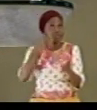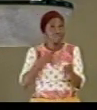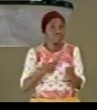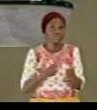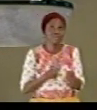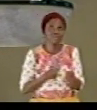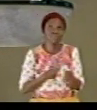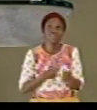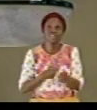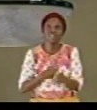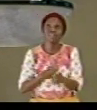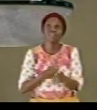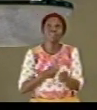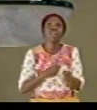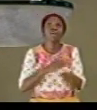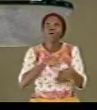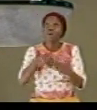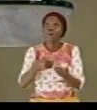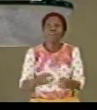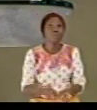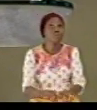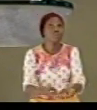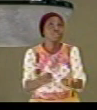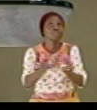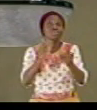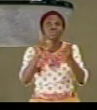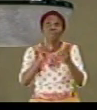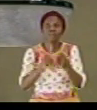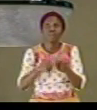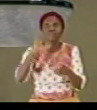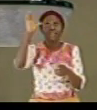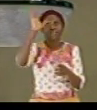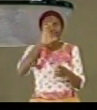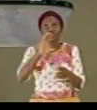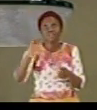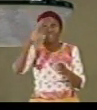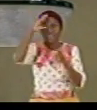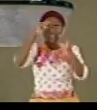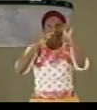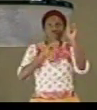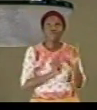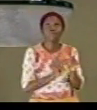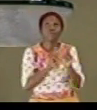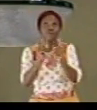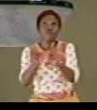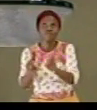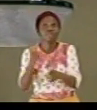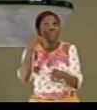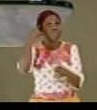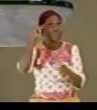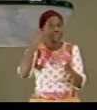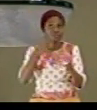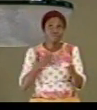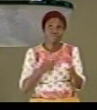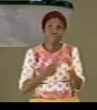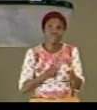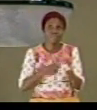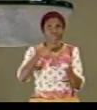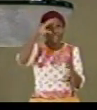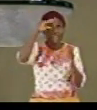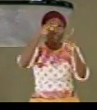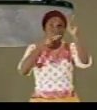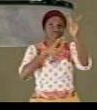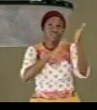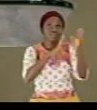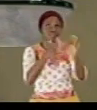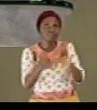went for me. All the way to Calvary he went for me. He